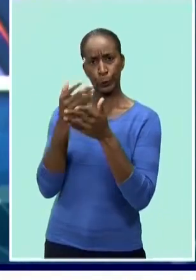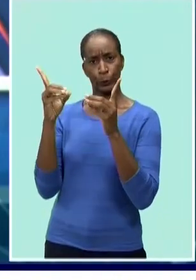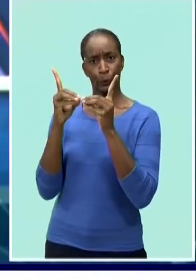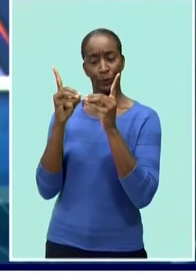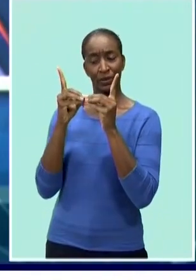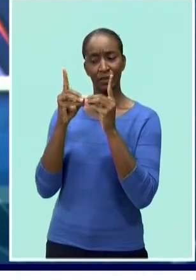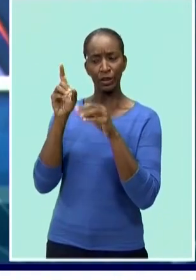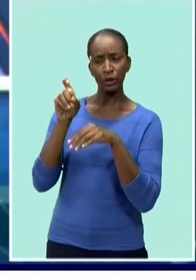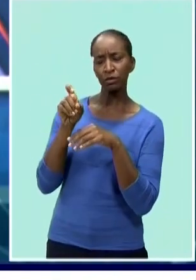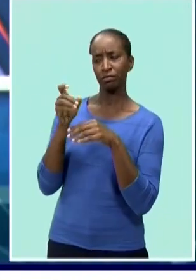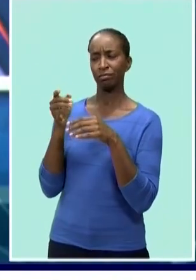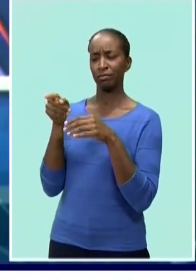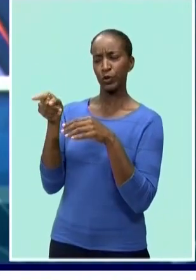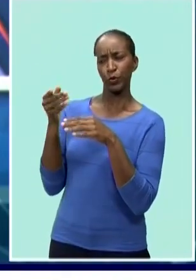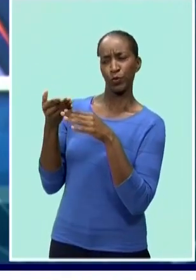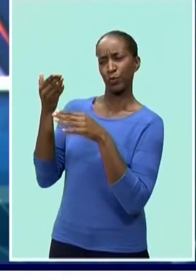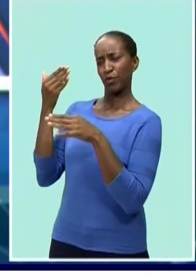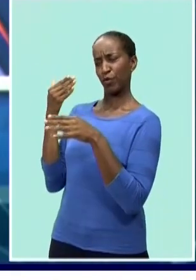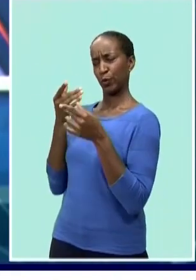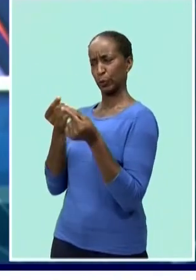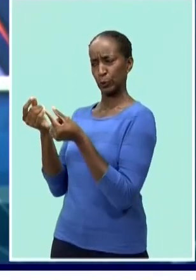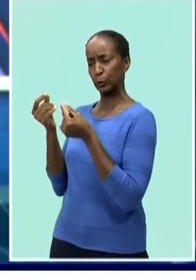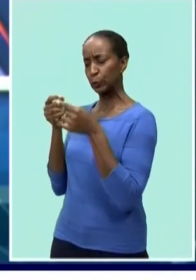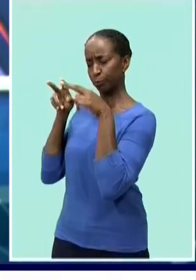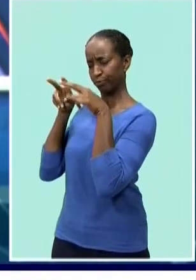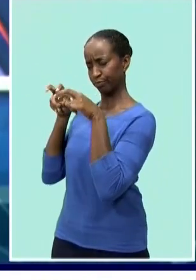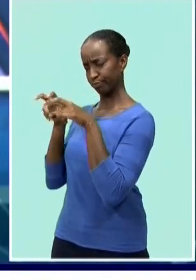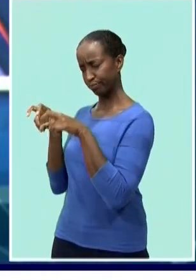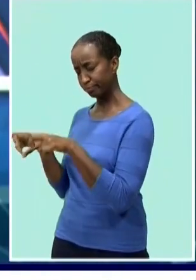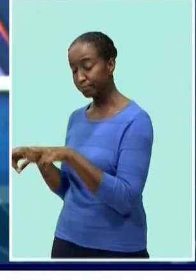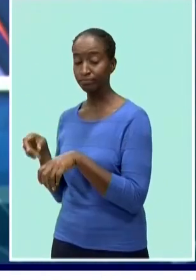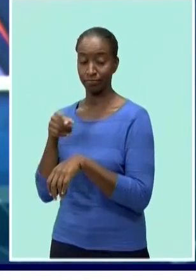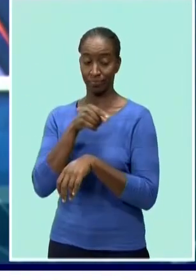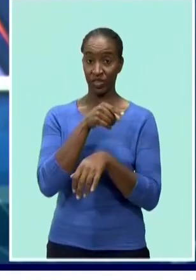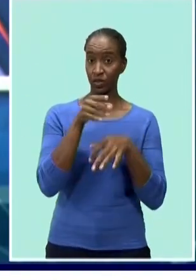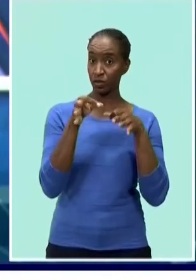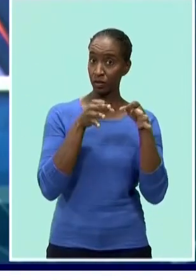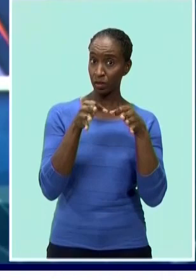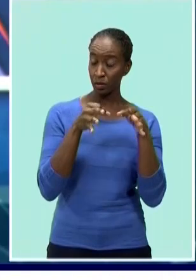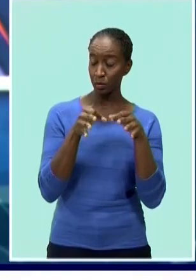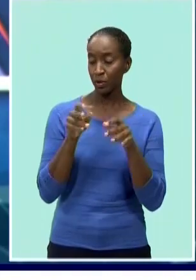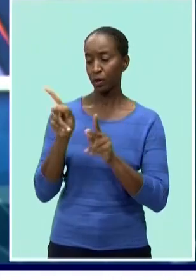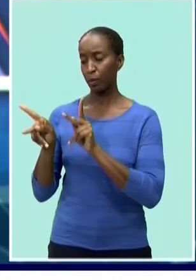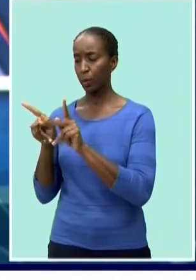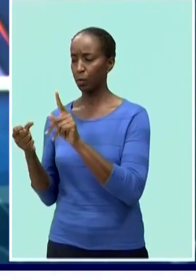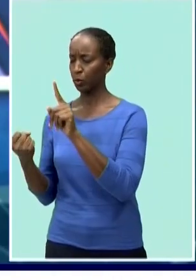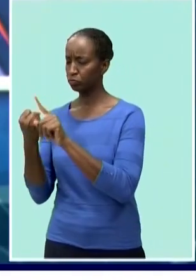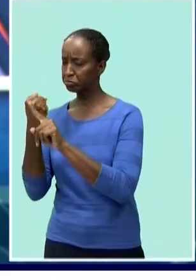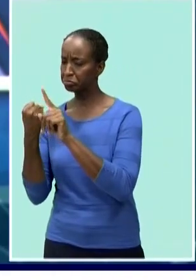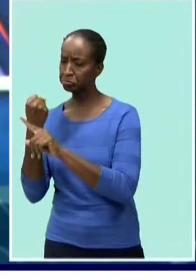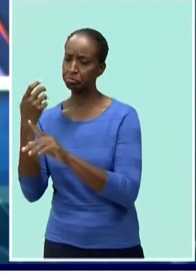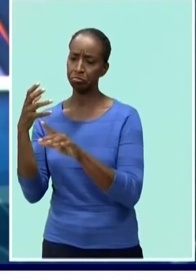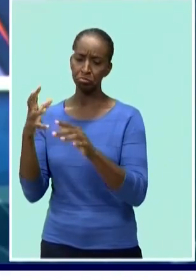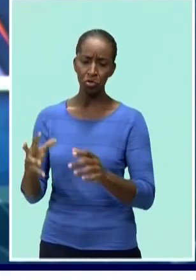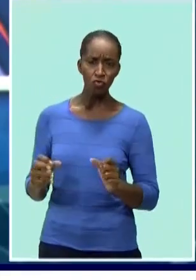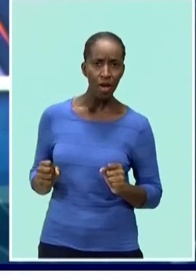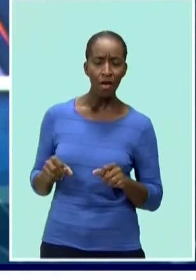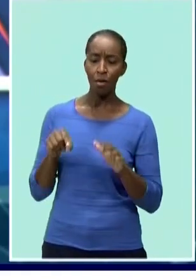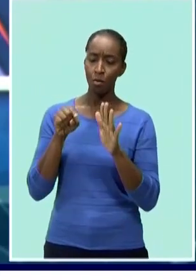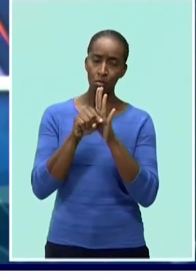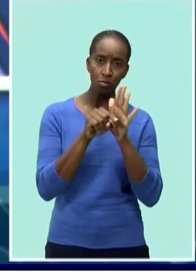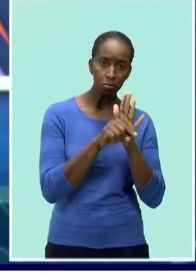saying that the Barbadian society is rapidly changing in terms of criminal offenders, re-offenders, and the types of crimes they commit. She